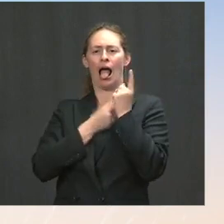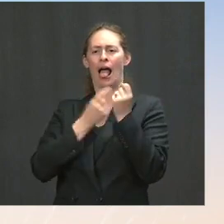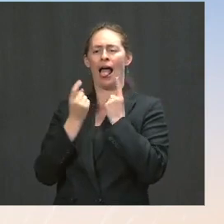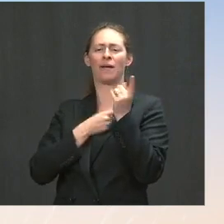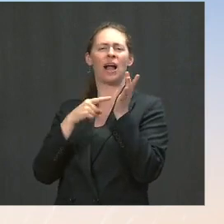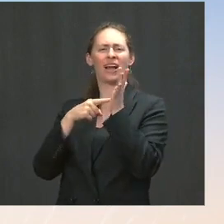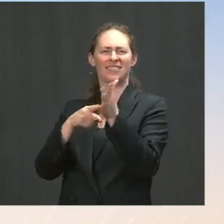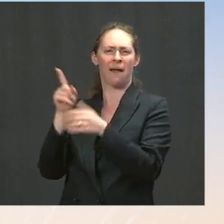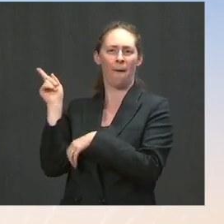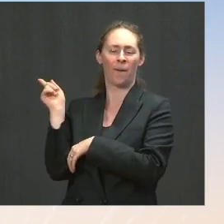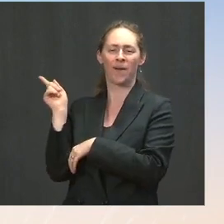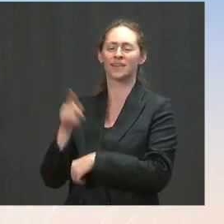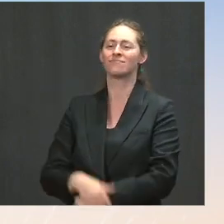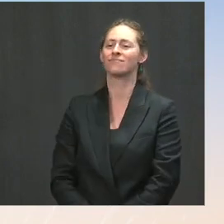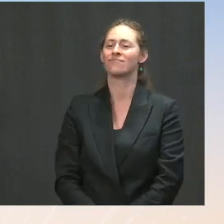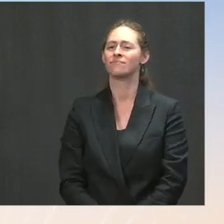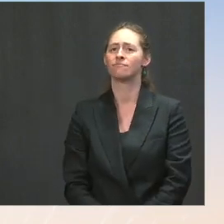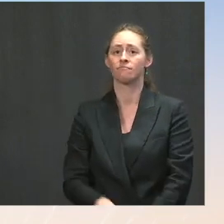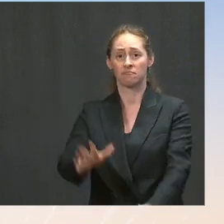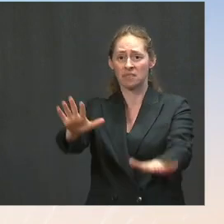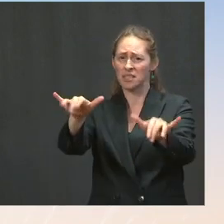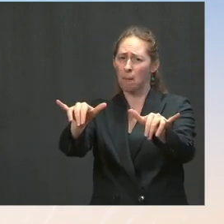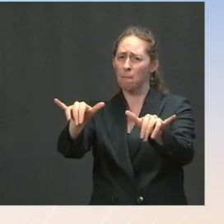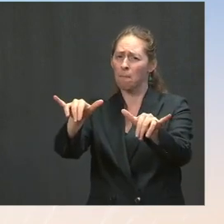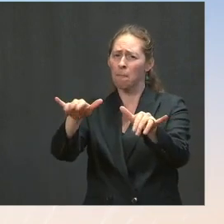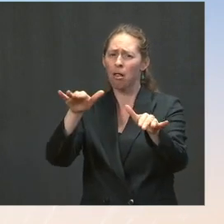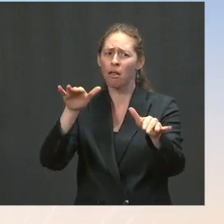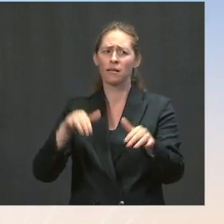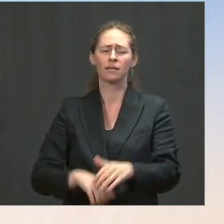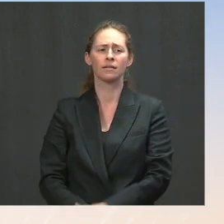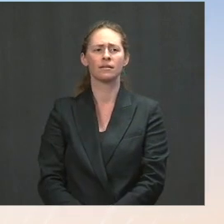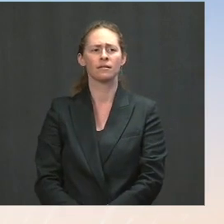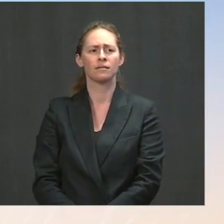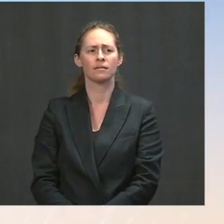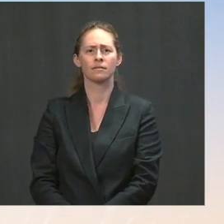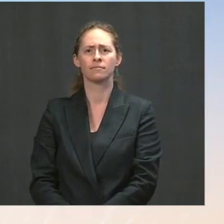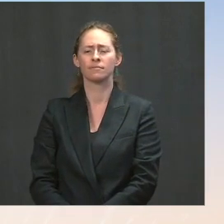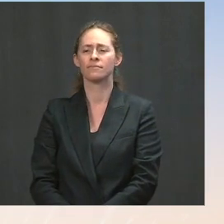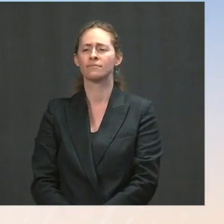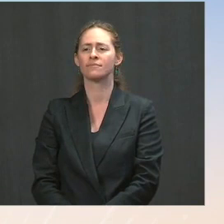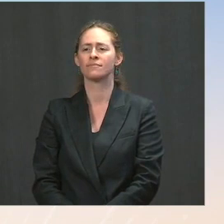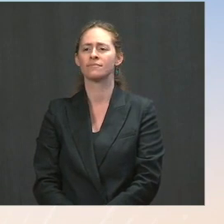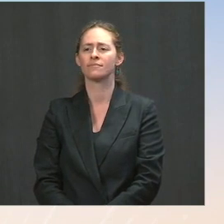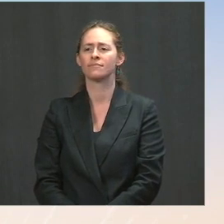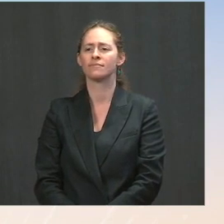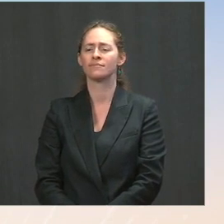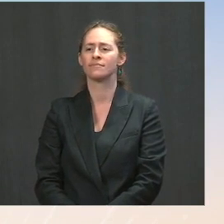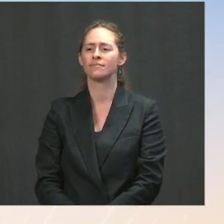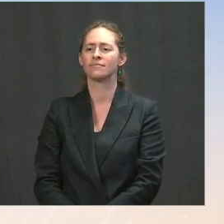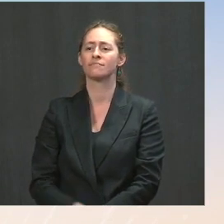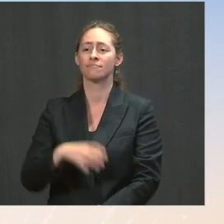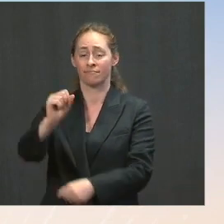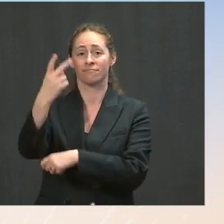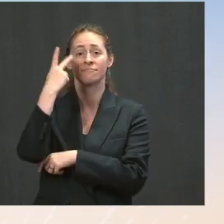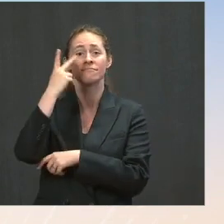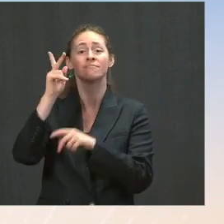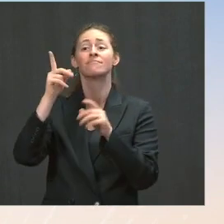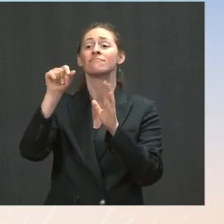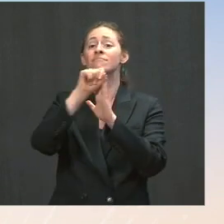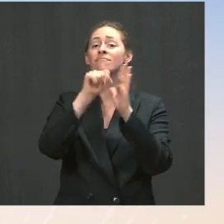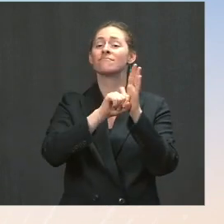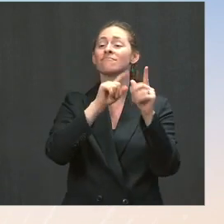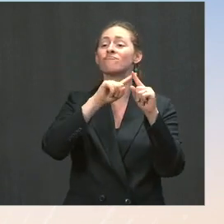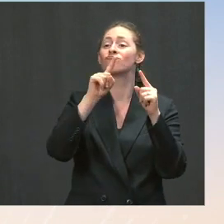what has not changed is the fact that people who are vaccinated have a huge deal